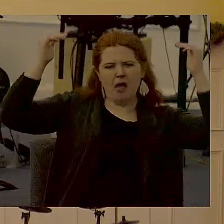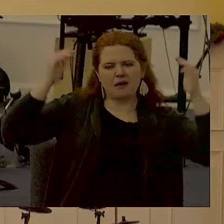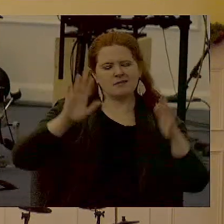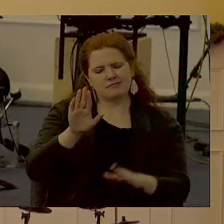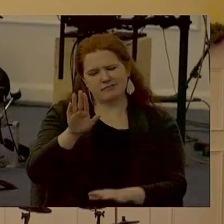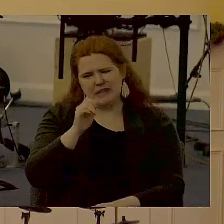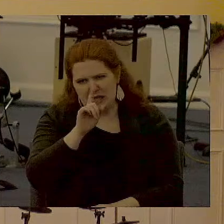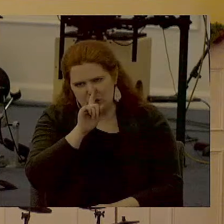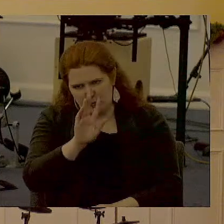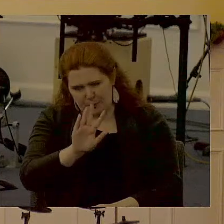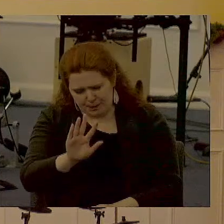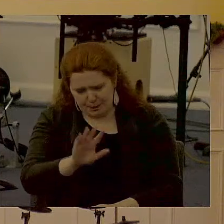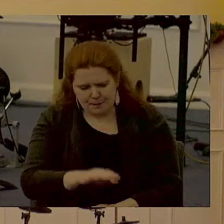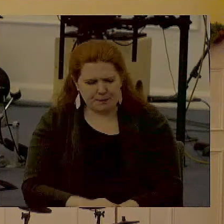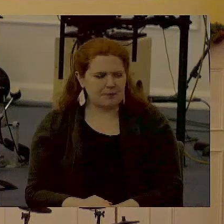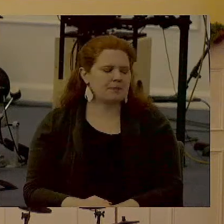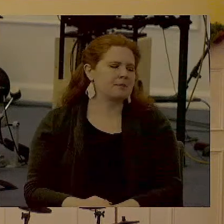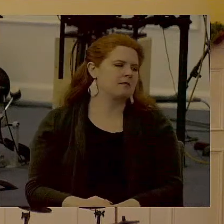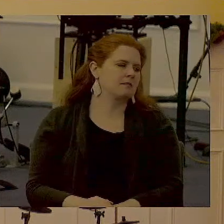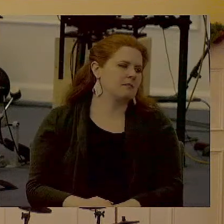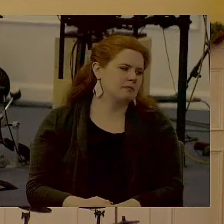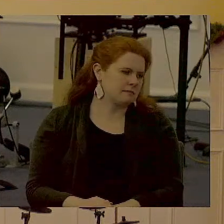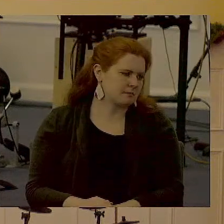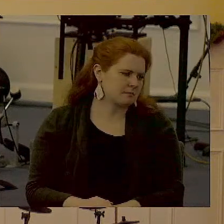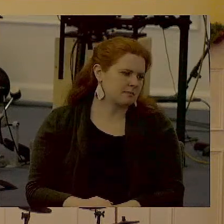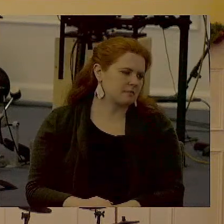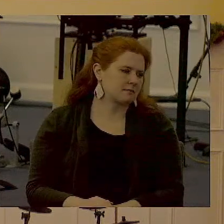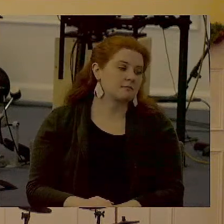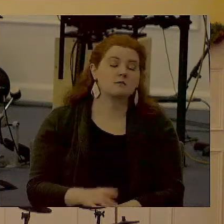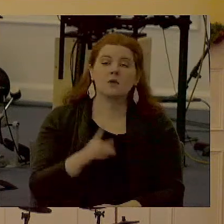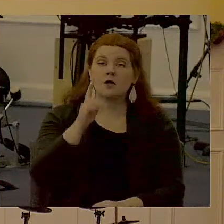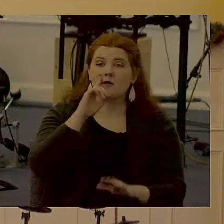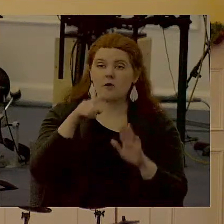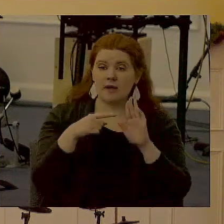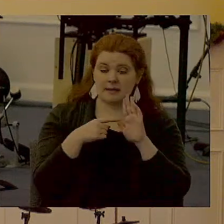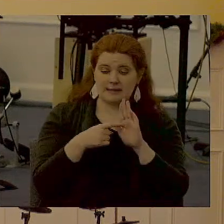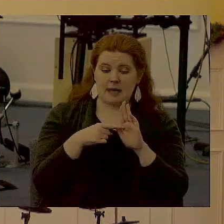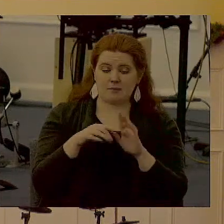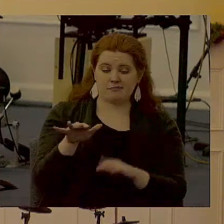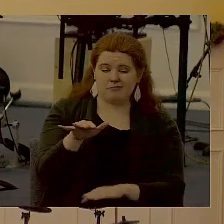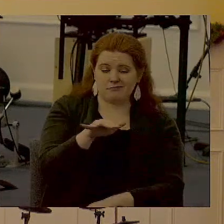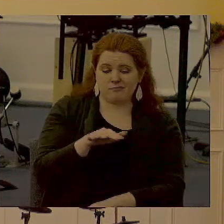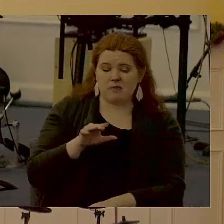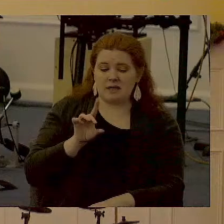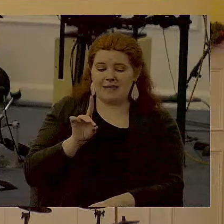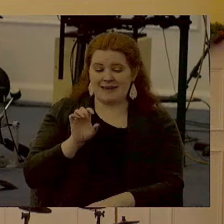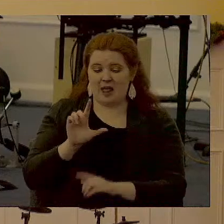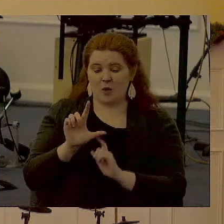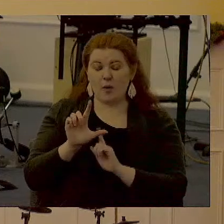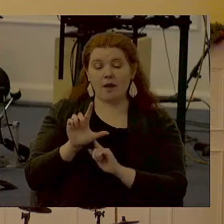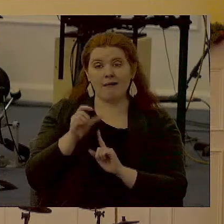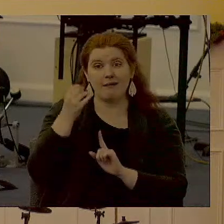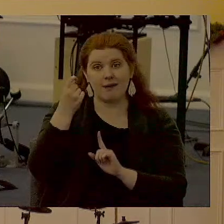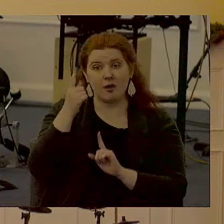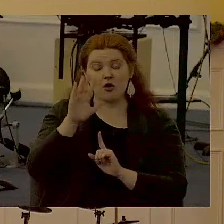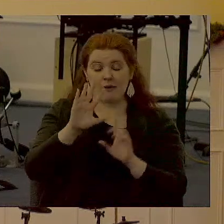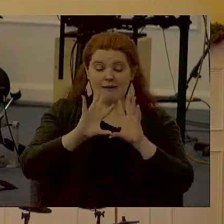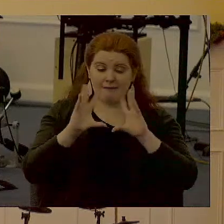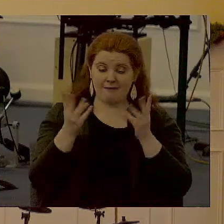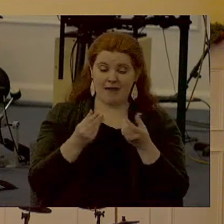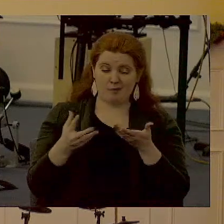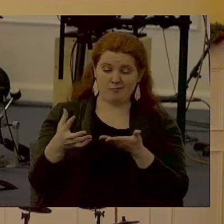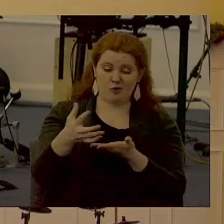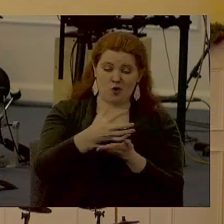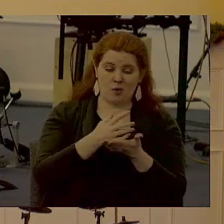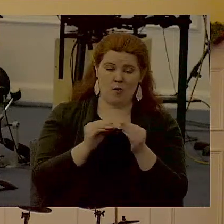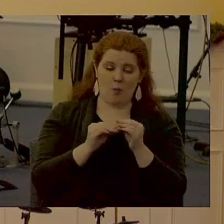untrue. So for instance, just in Delaware, if your family together